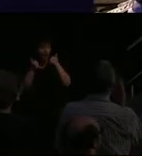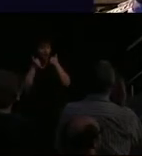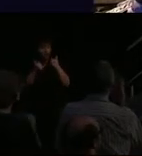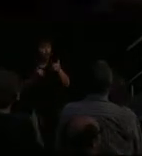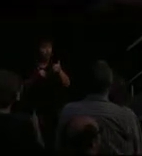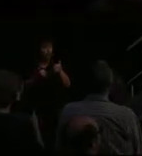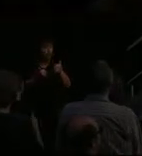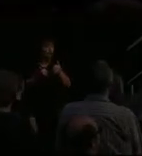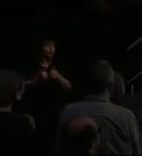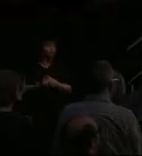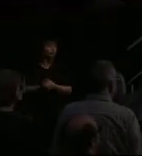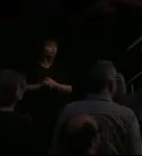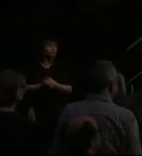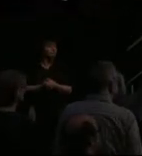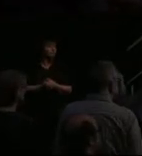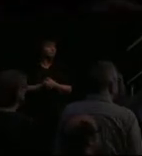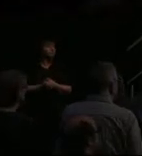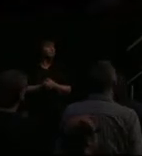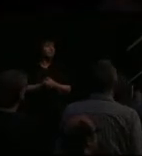are good.